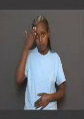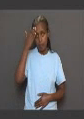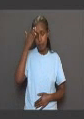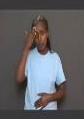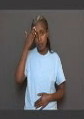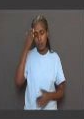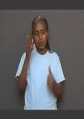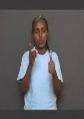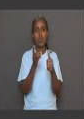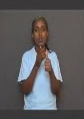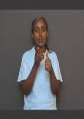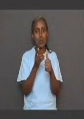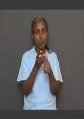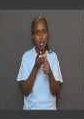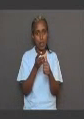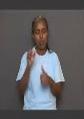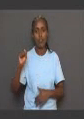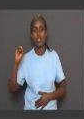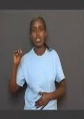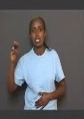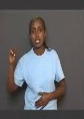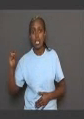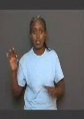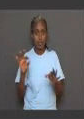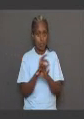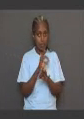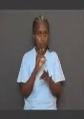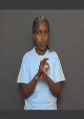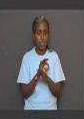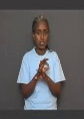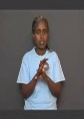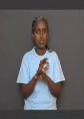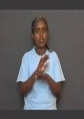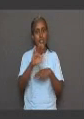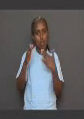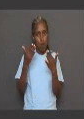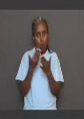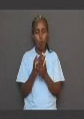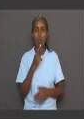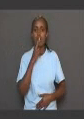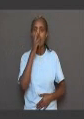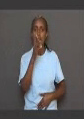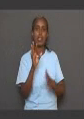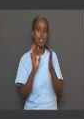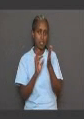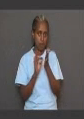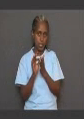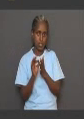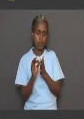that the domain of the sine function is all real